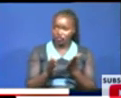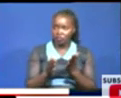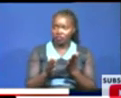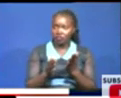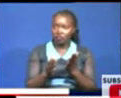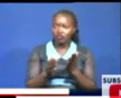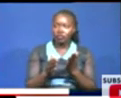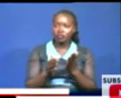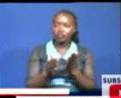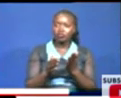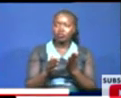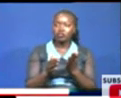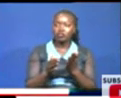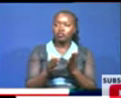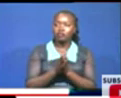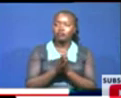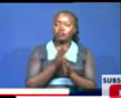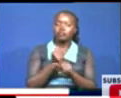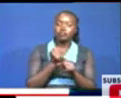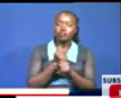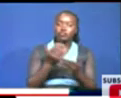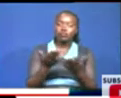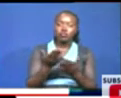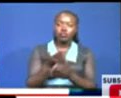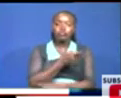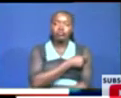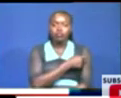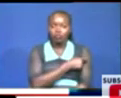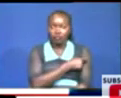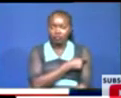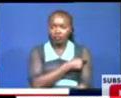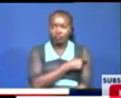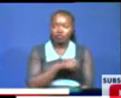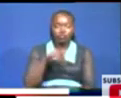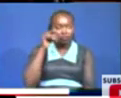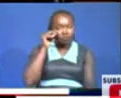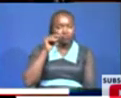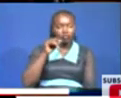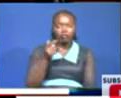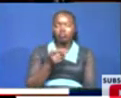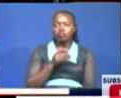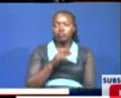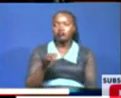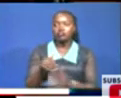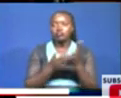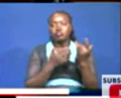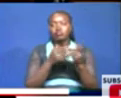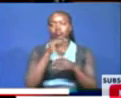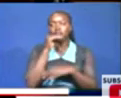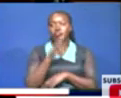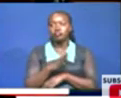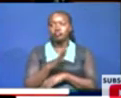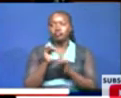atakayeteuliwa ataweza kupambana na hili janga la madawa ya kulevya katika Mombasa na pwani nzima kwa jumla. I hope, Mr. Speaker, the